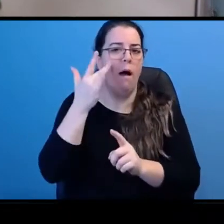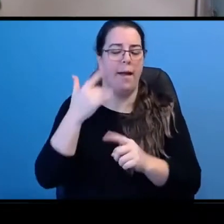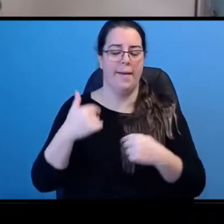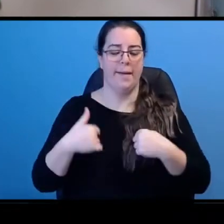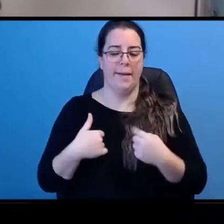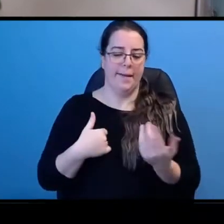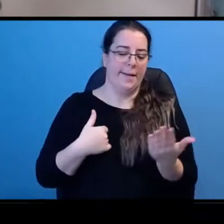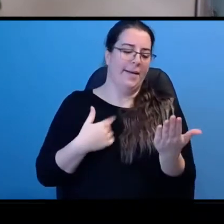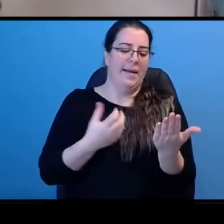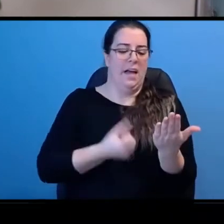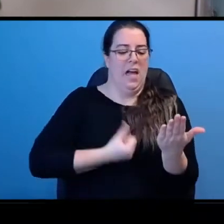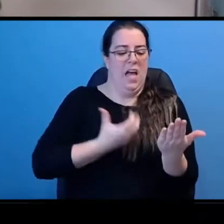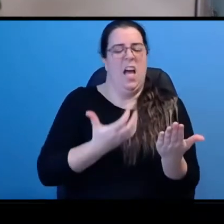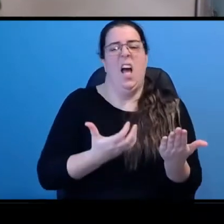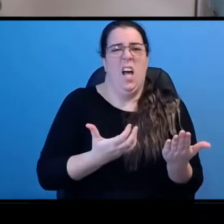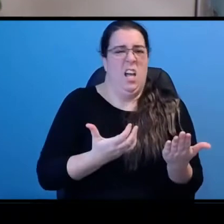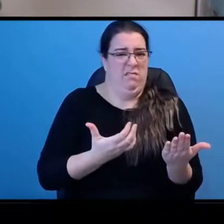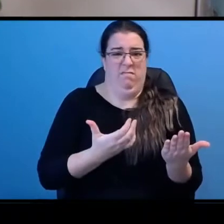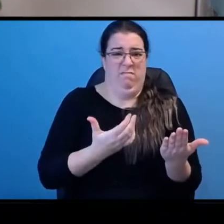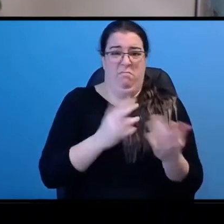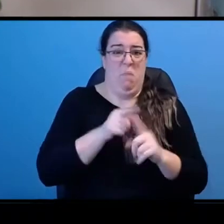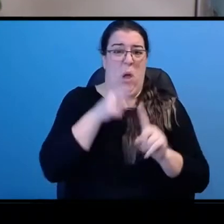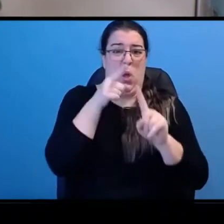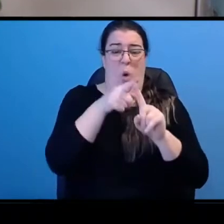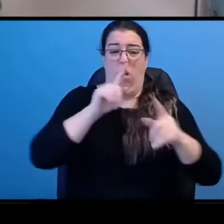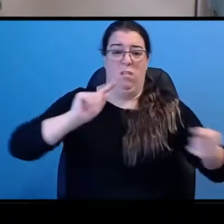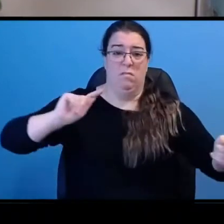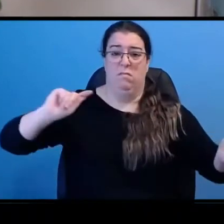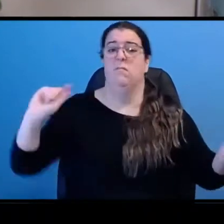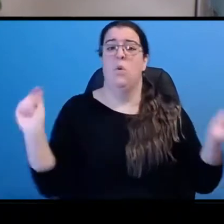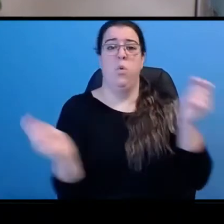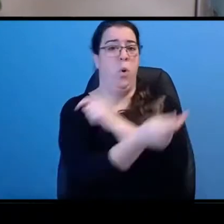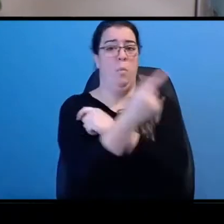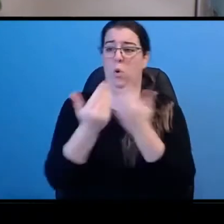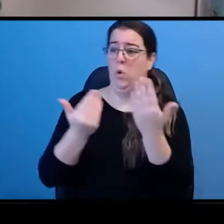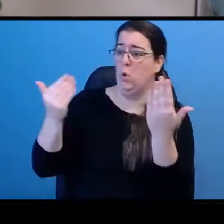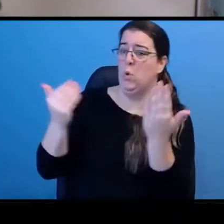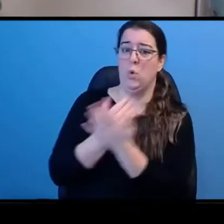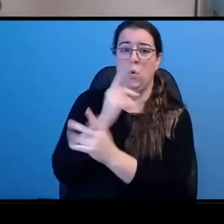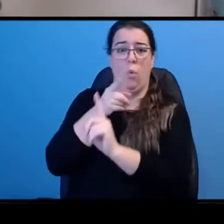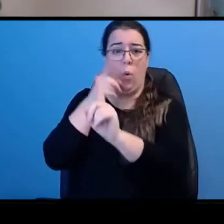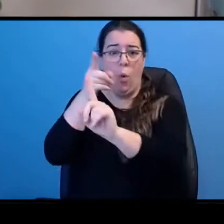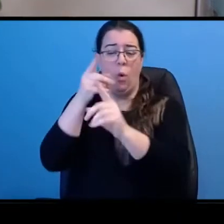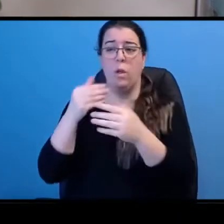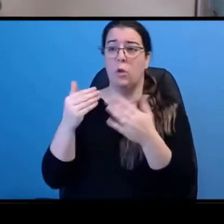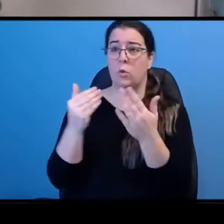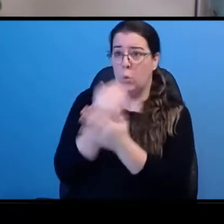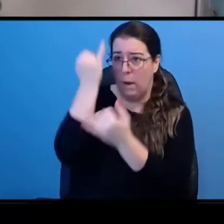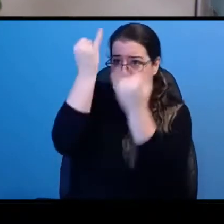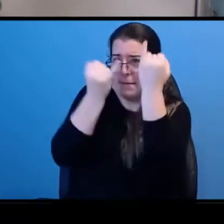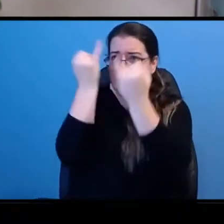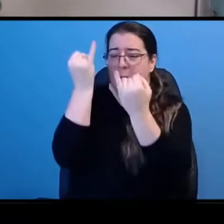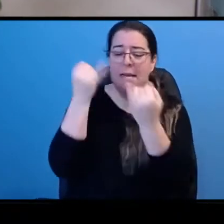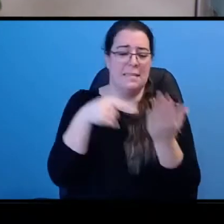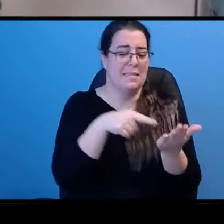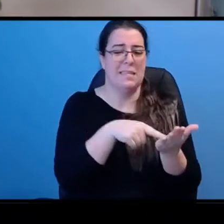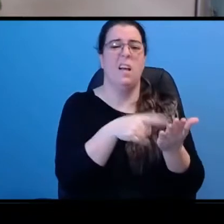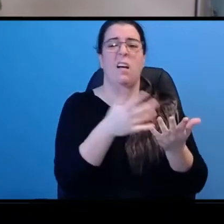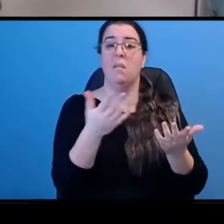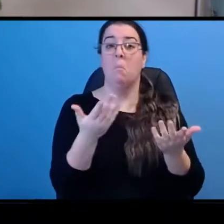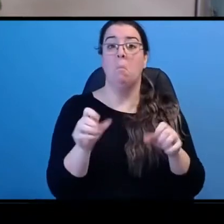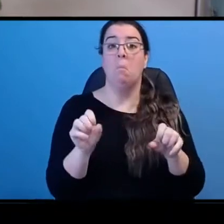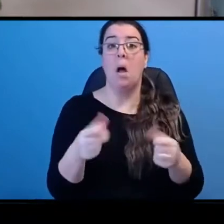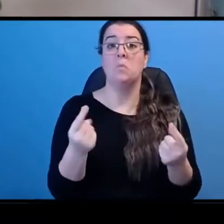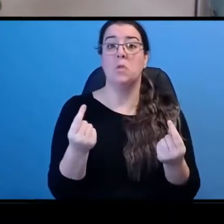completely changed since the time that I've written this application to receiving this letter. So you can decide to just say, you know what, I'm going to put this